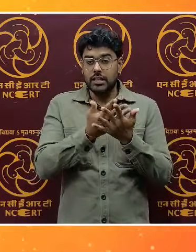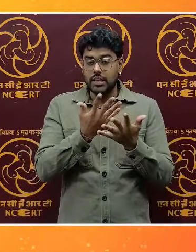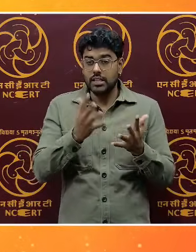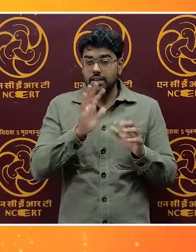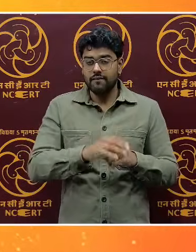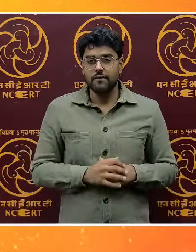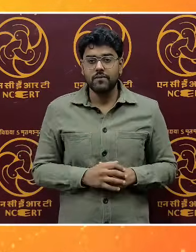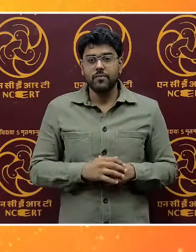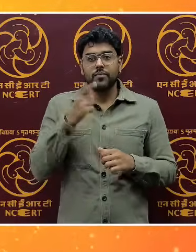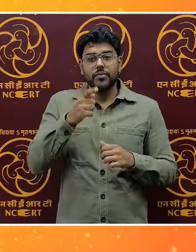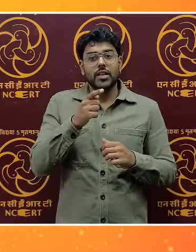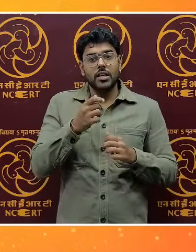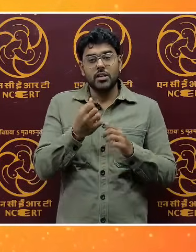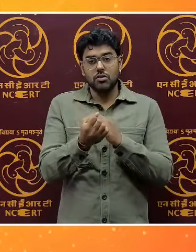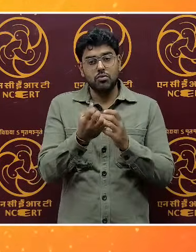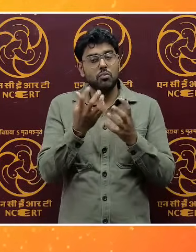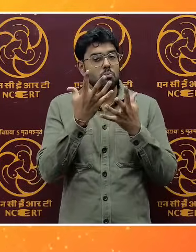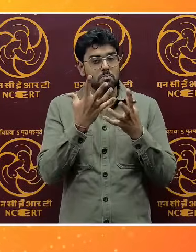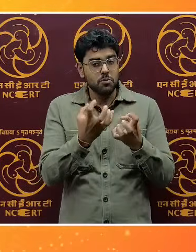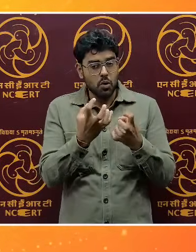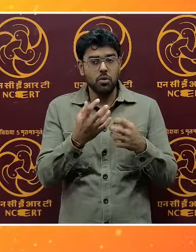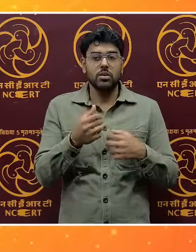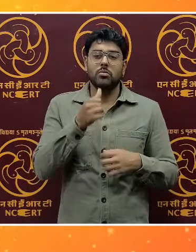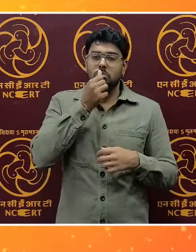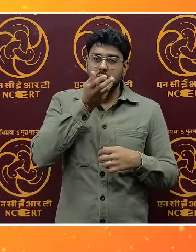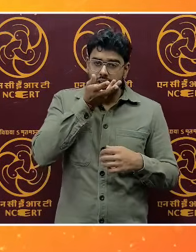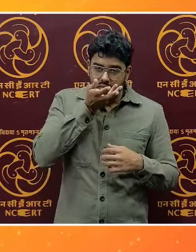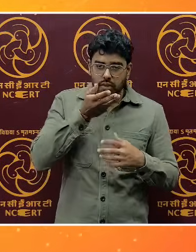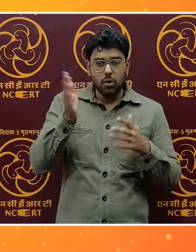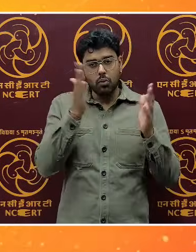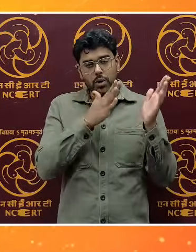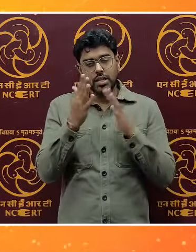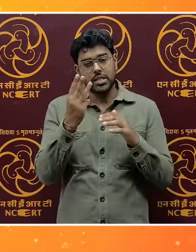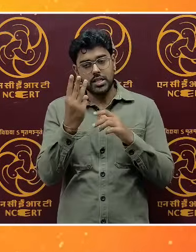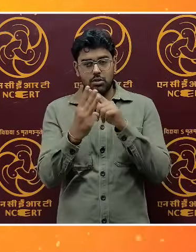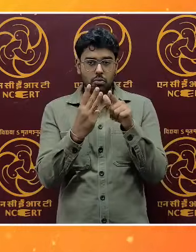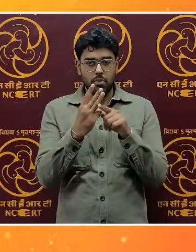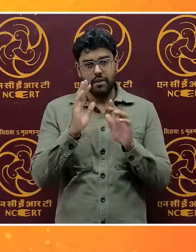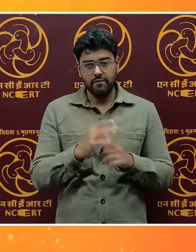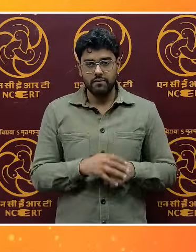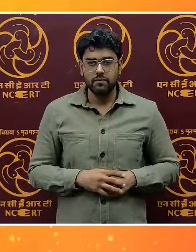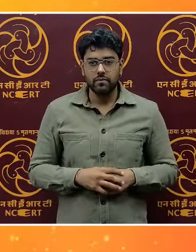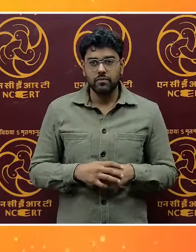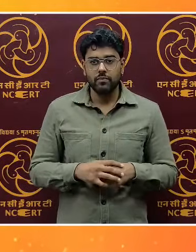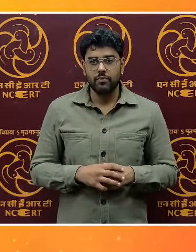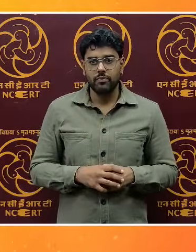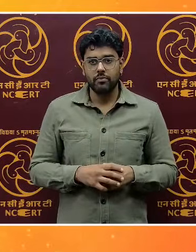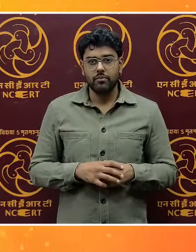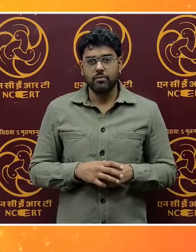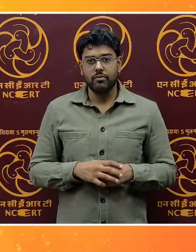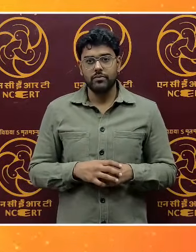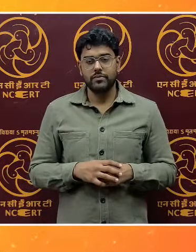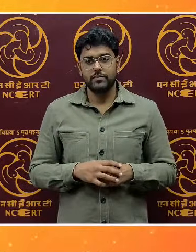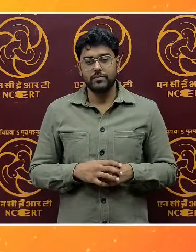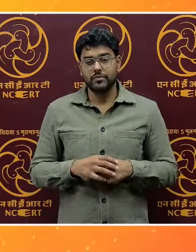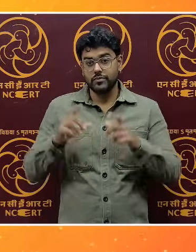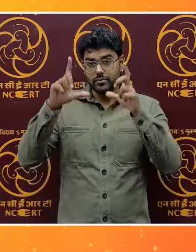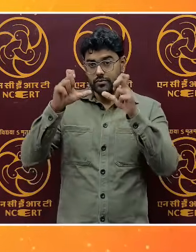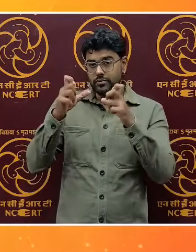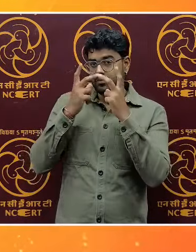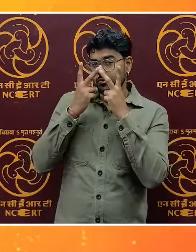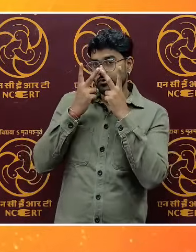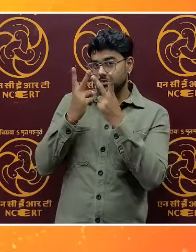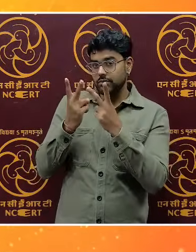are present in their solid state, liquid state and gaseous state, right? So the picture